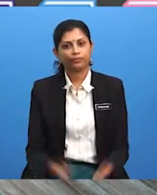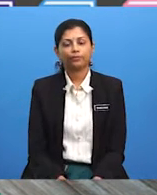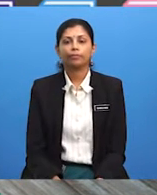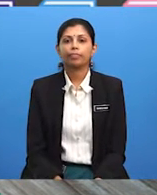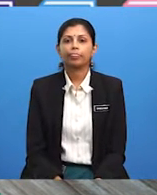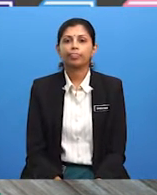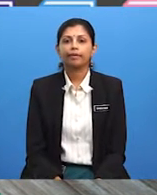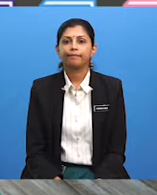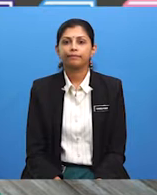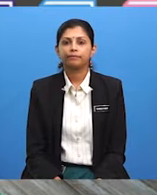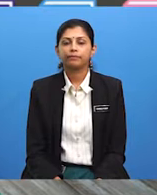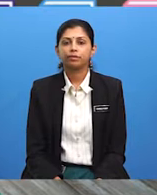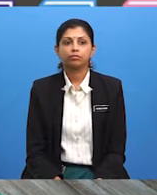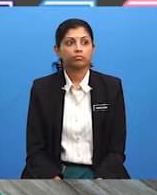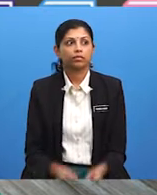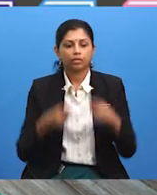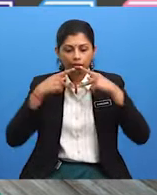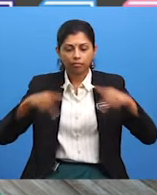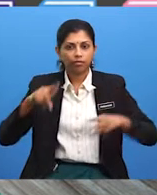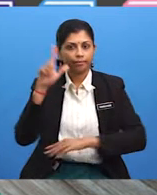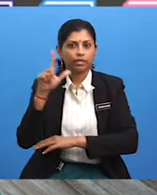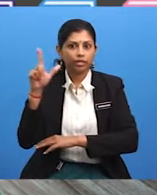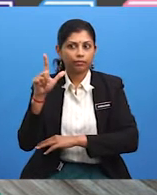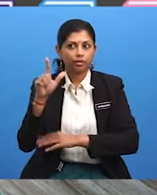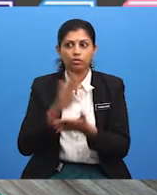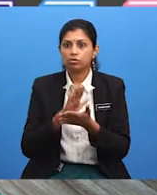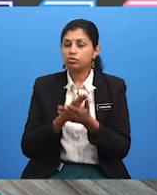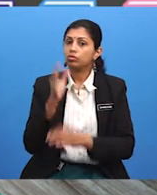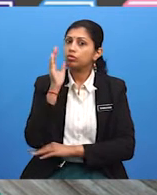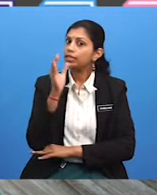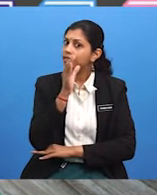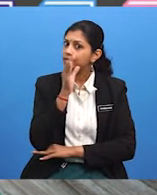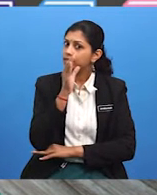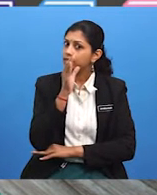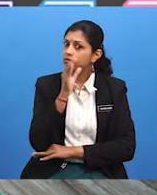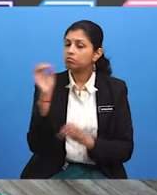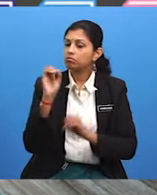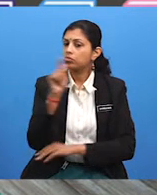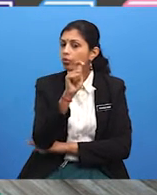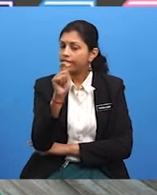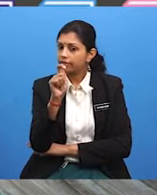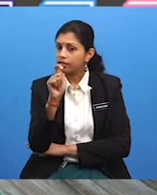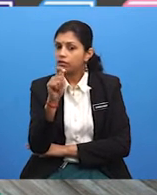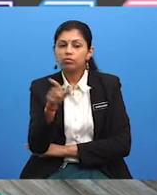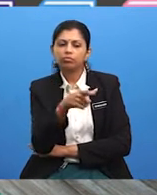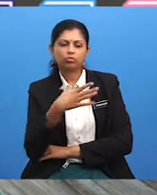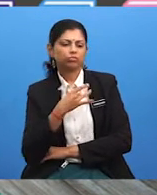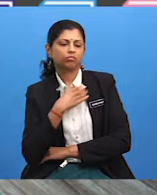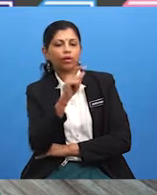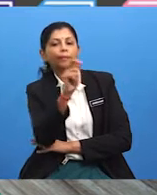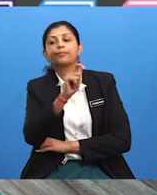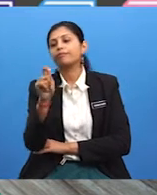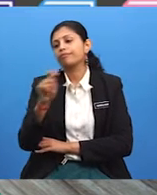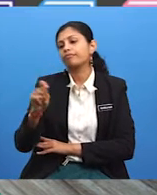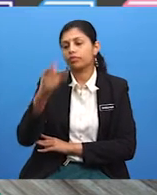example, public library, school canteen. Don't simply hyphenate any two